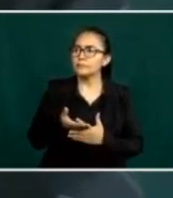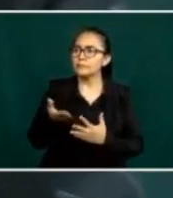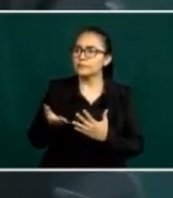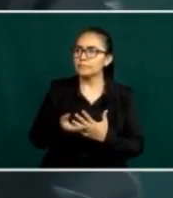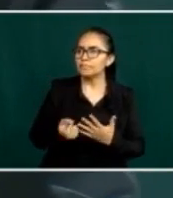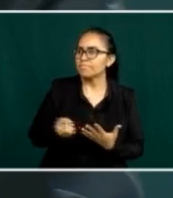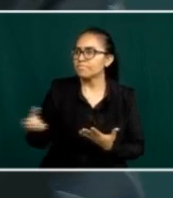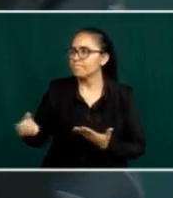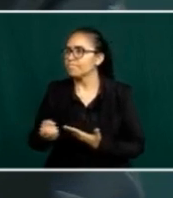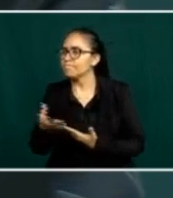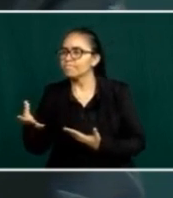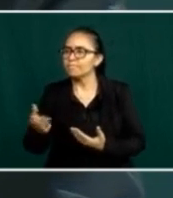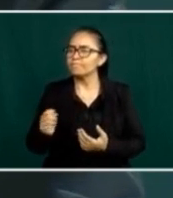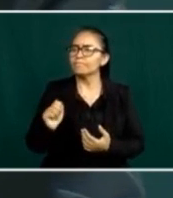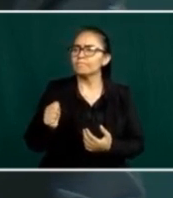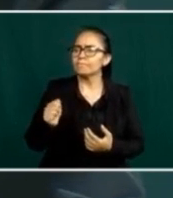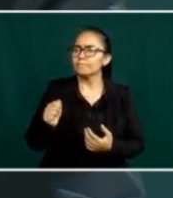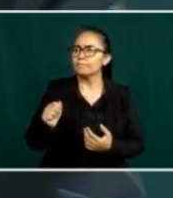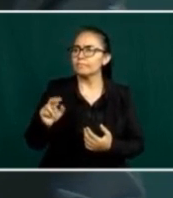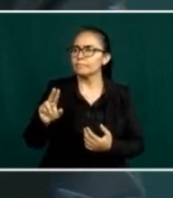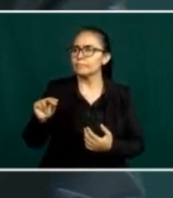to distribute wealth.